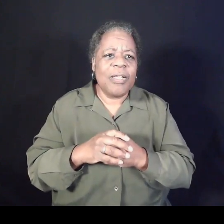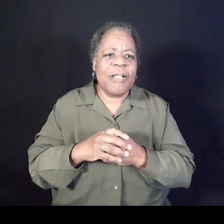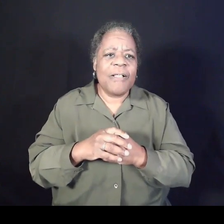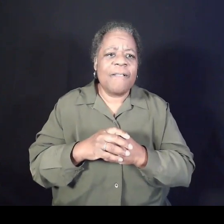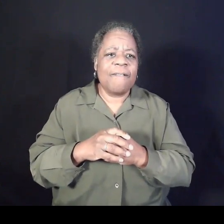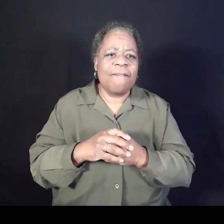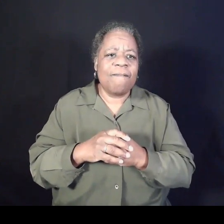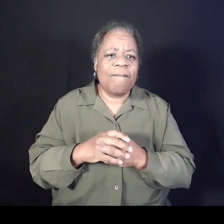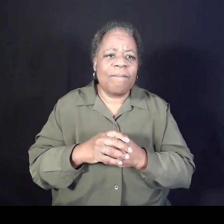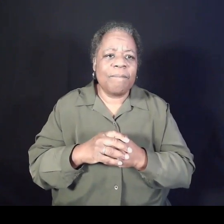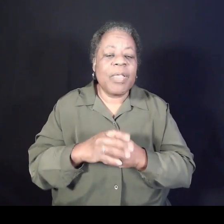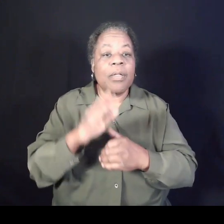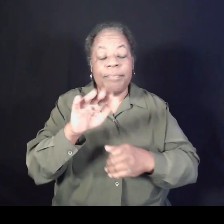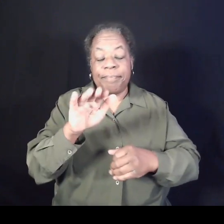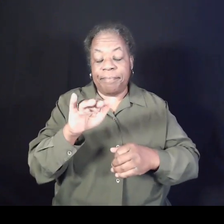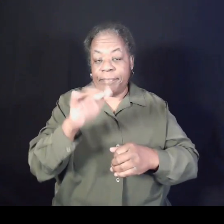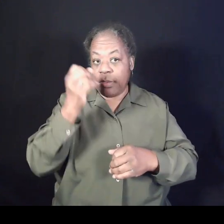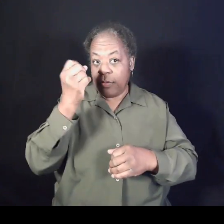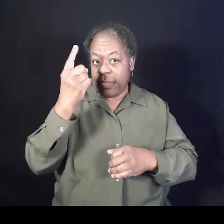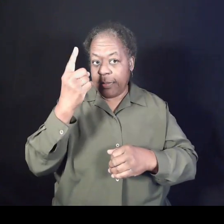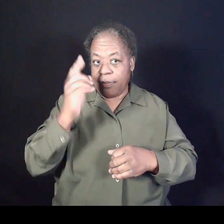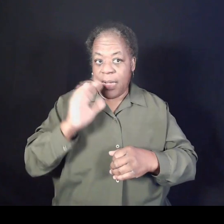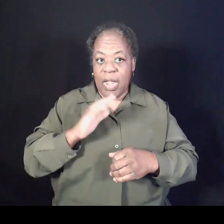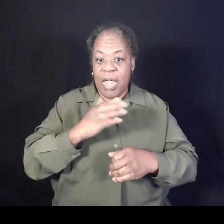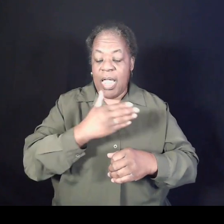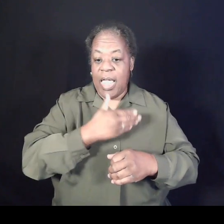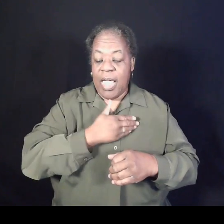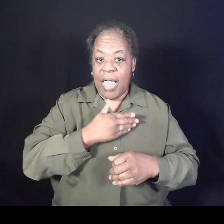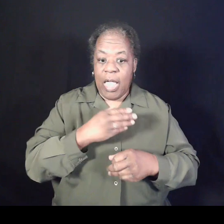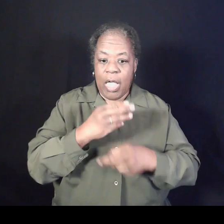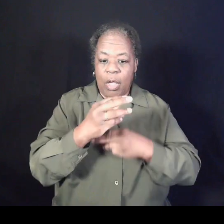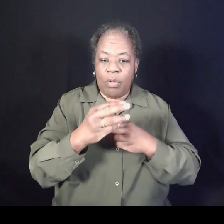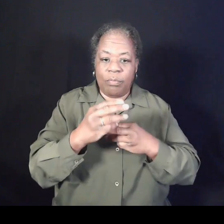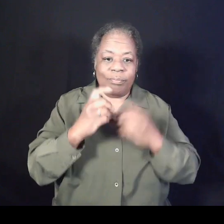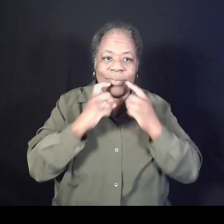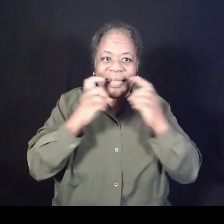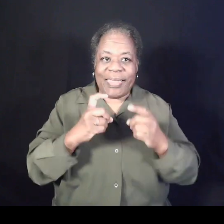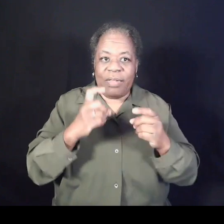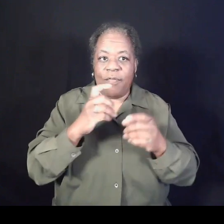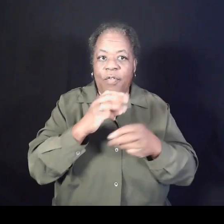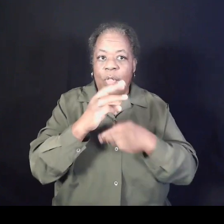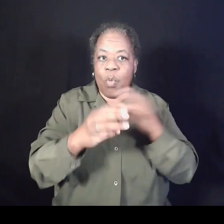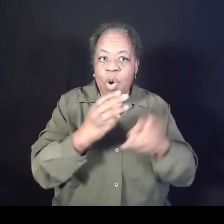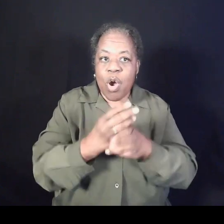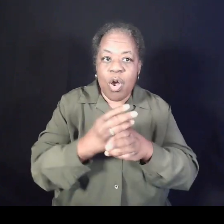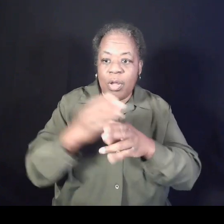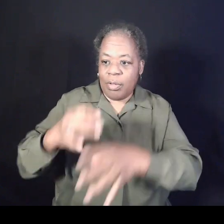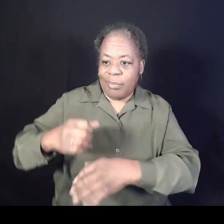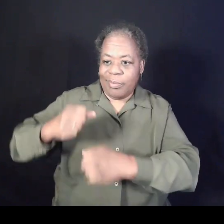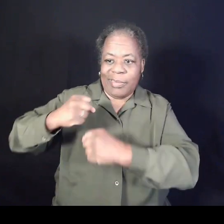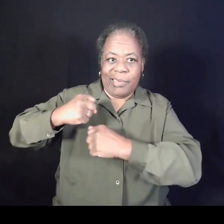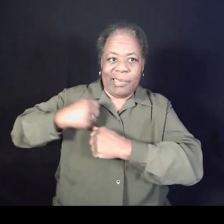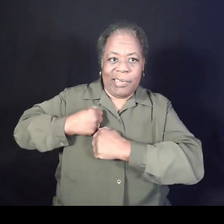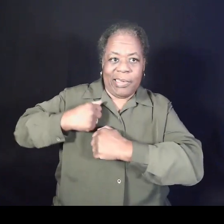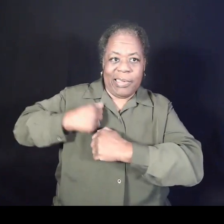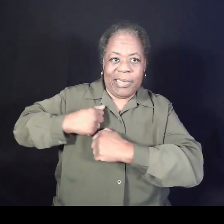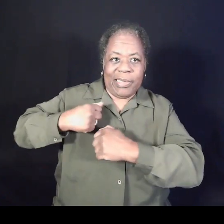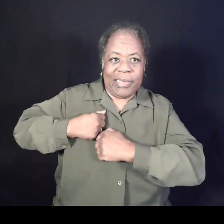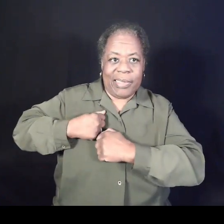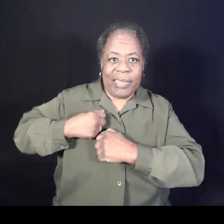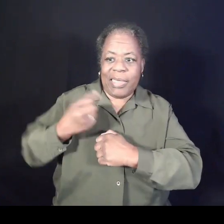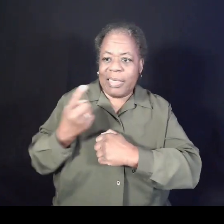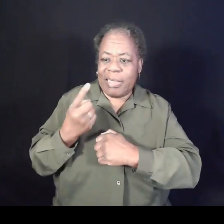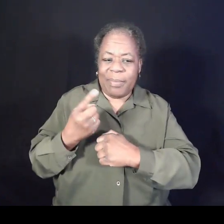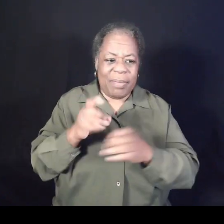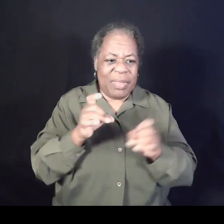Now, we understand that in our fallen world, taking up arms is sometimes a tragic